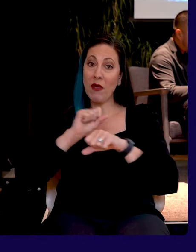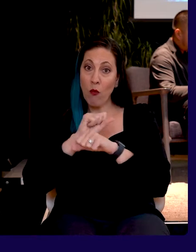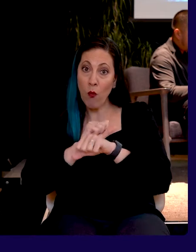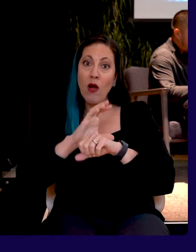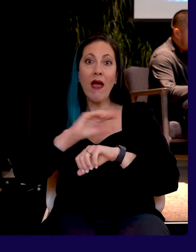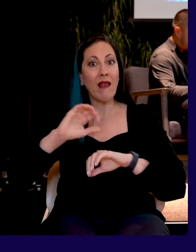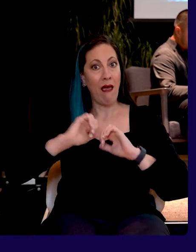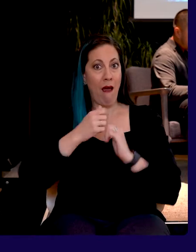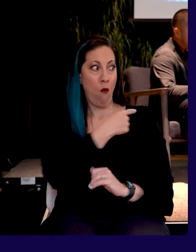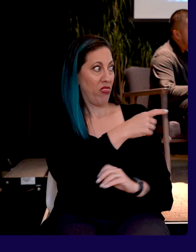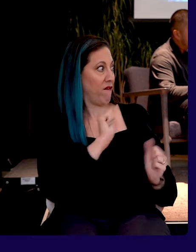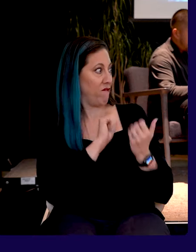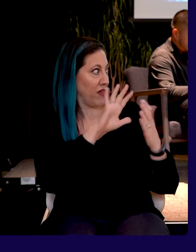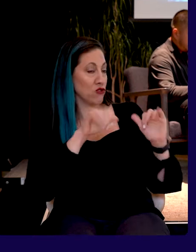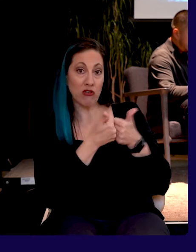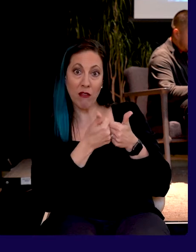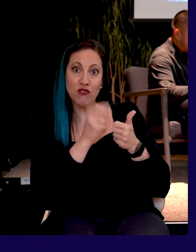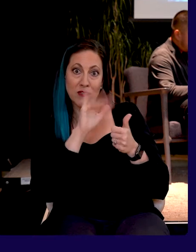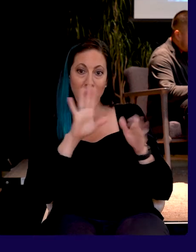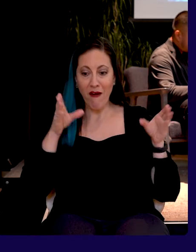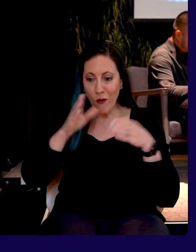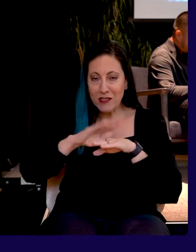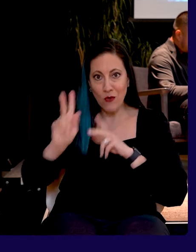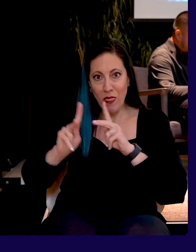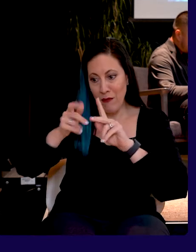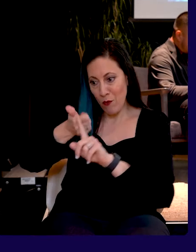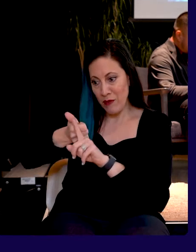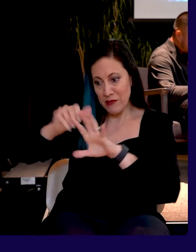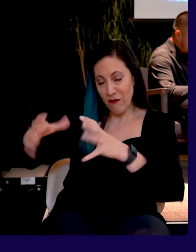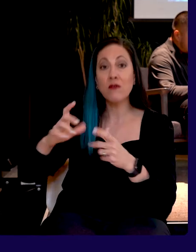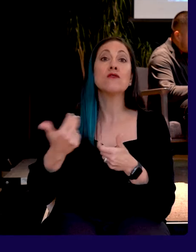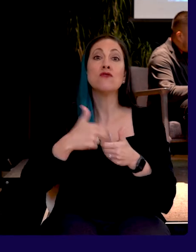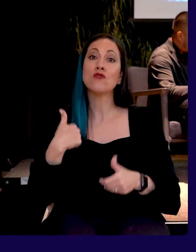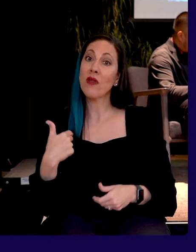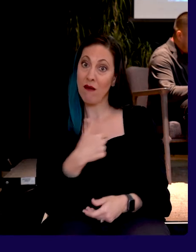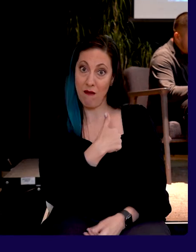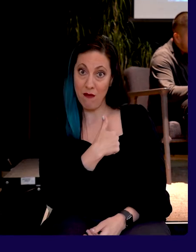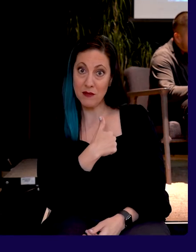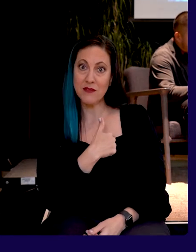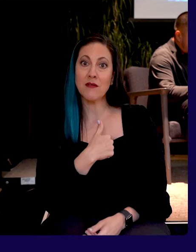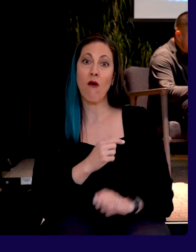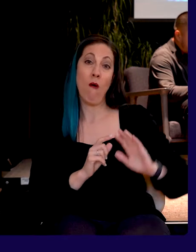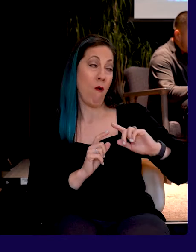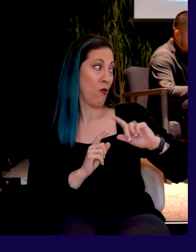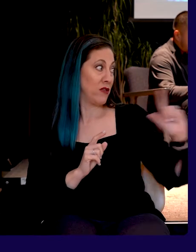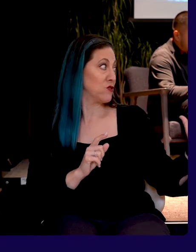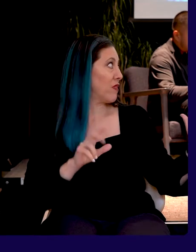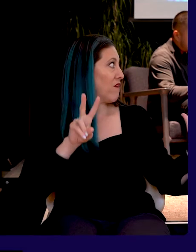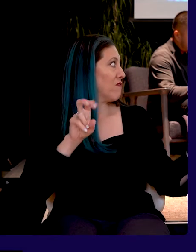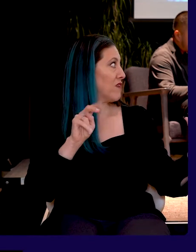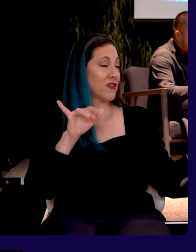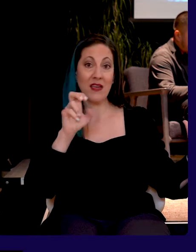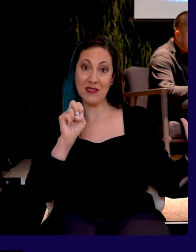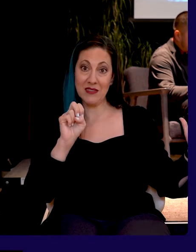centering the people themselves in these challenges. Joining us to unpack this, on my very far left, we have Venice